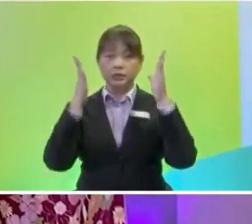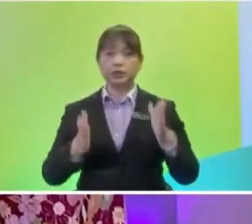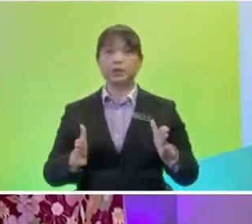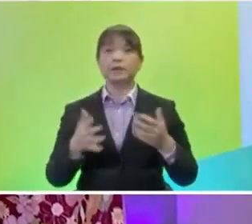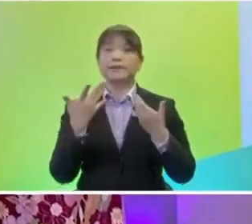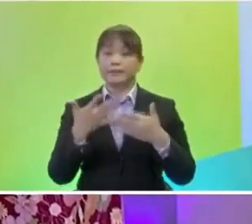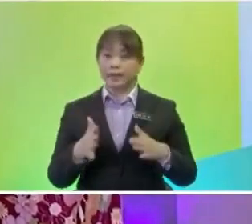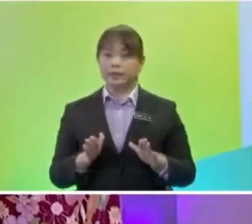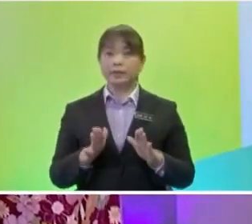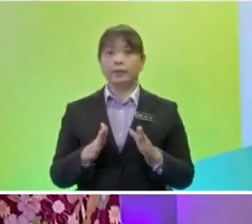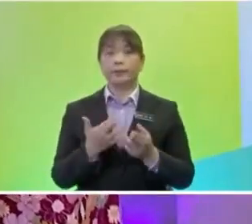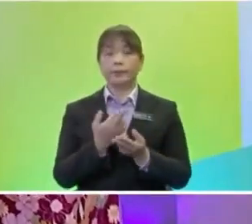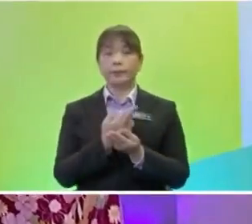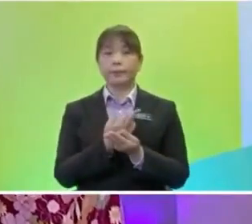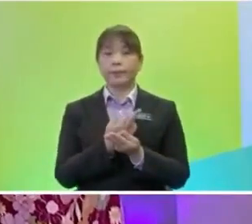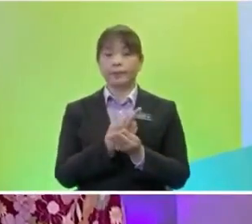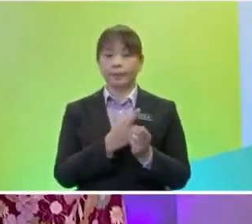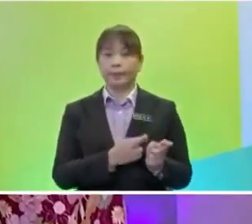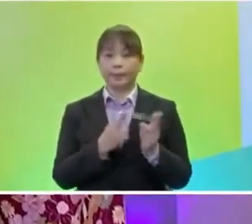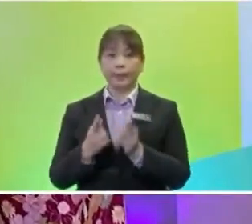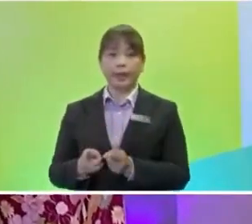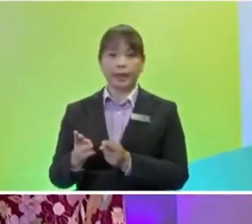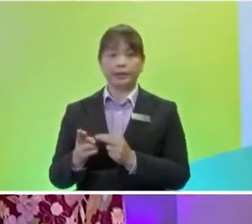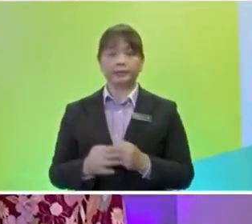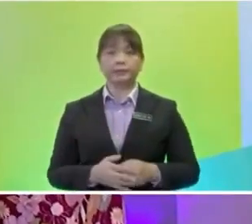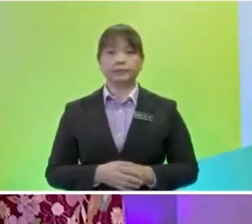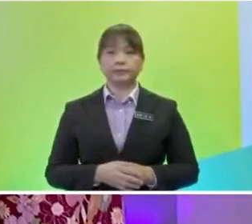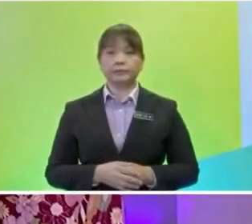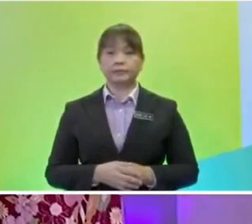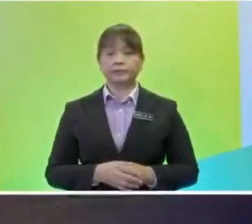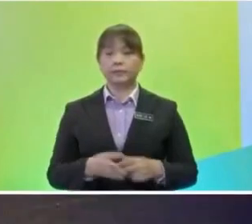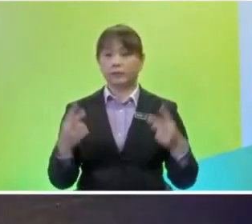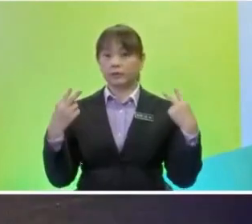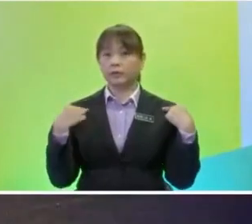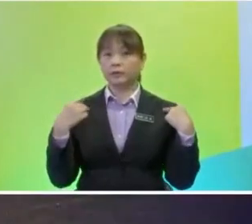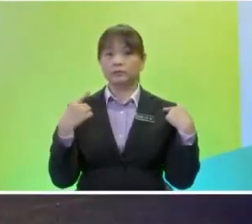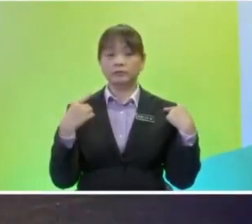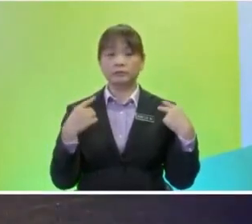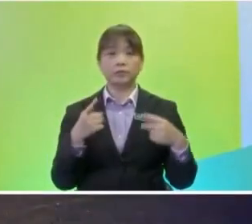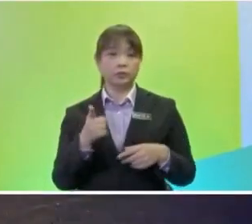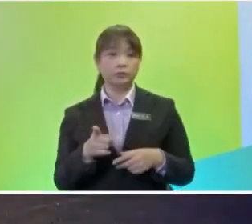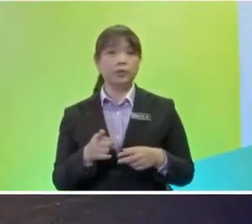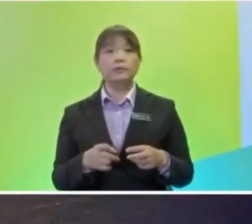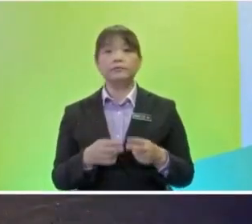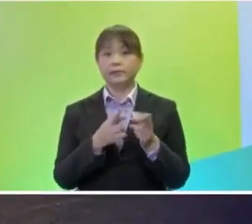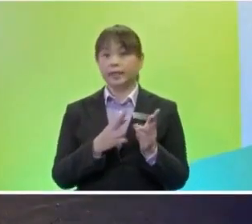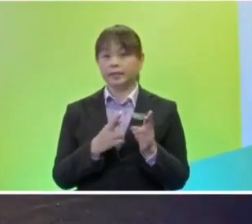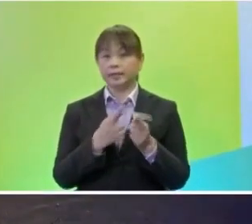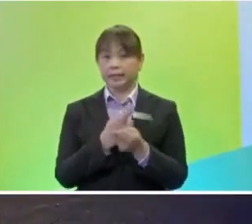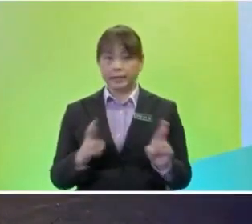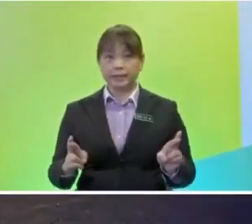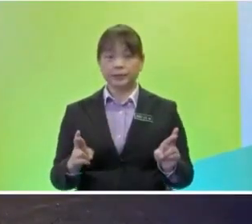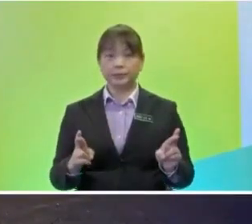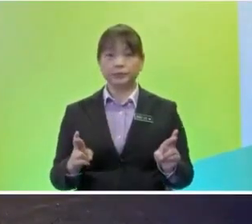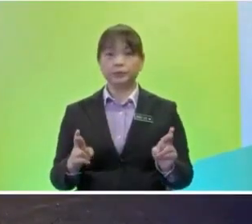So I will need you to take the worksheet. Are you ready with the worksheet? Are you guys ready? Can you perhaps show it up? Okay,